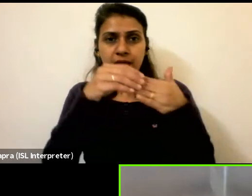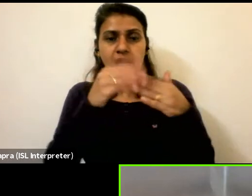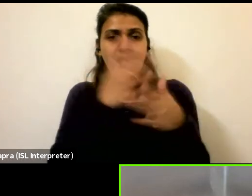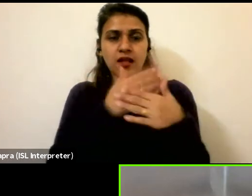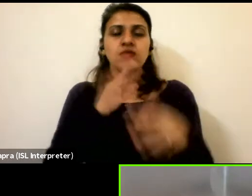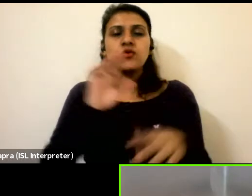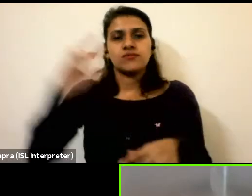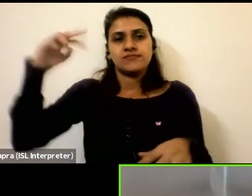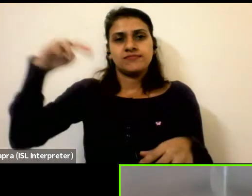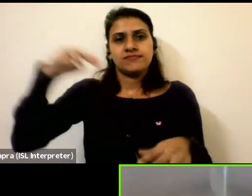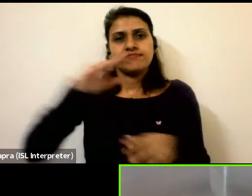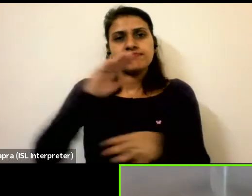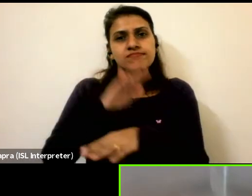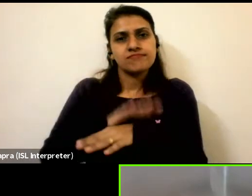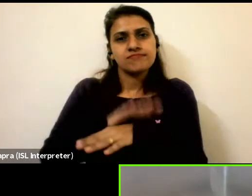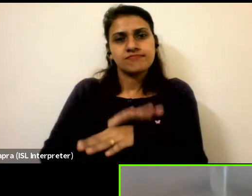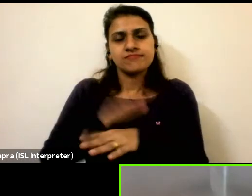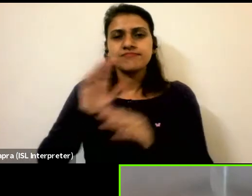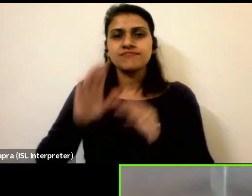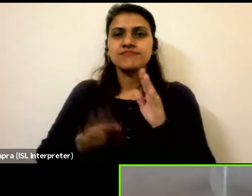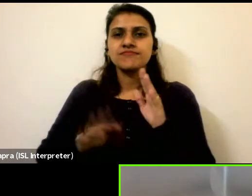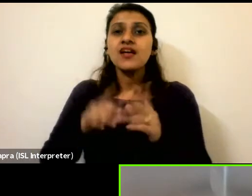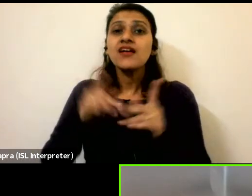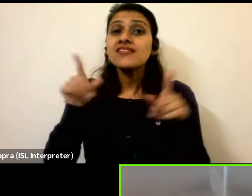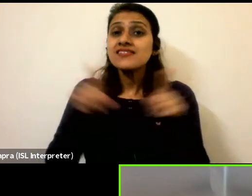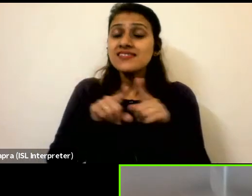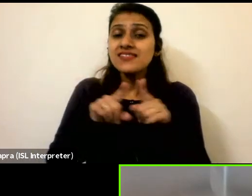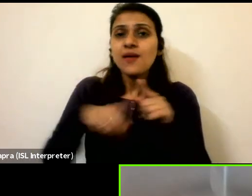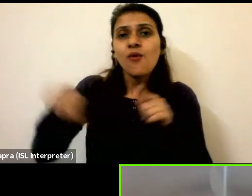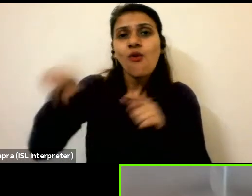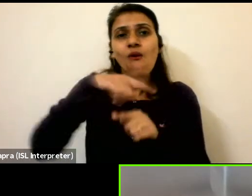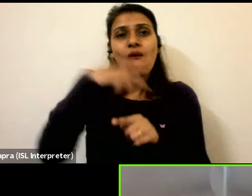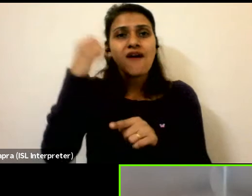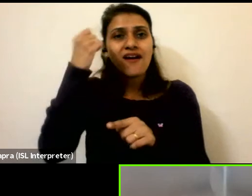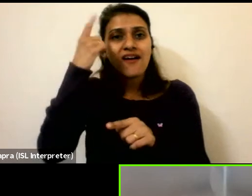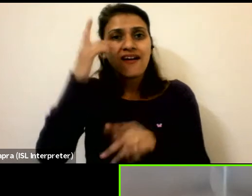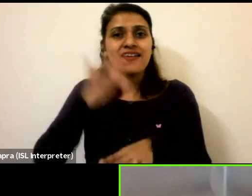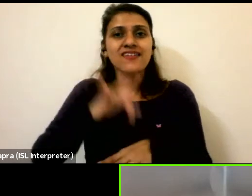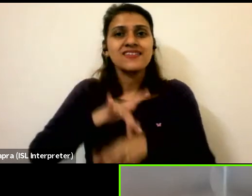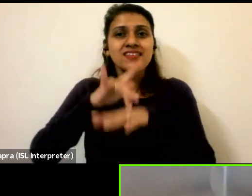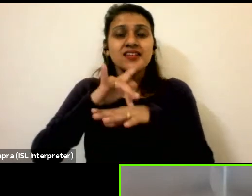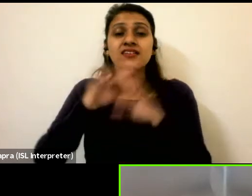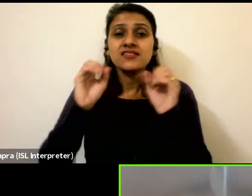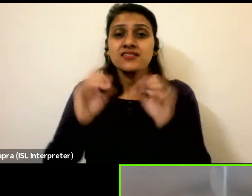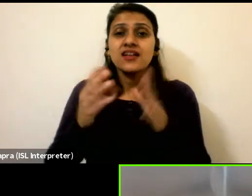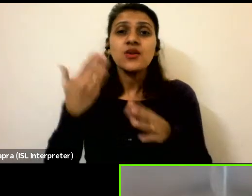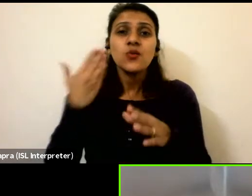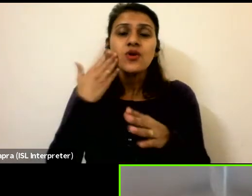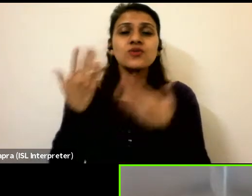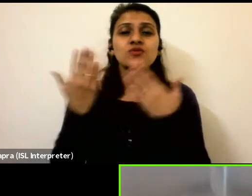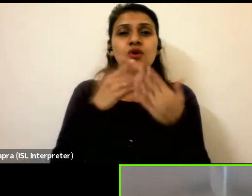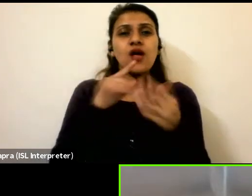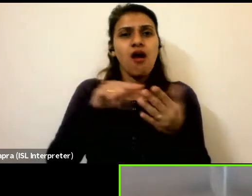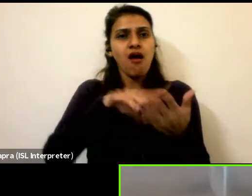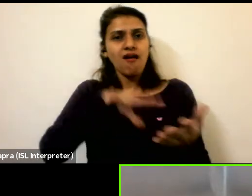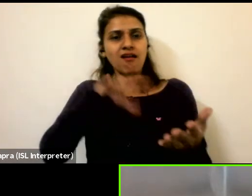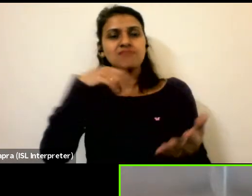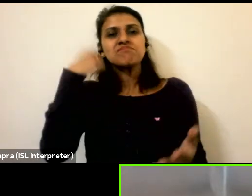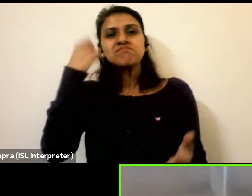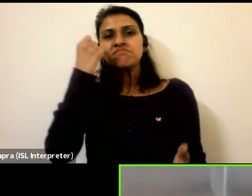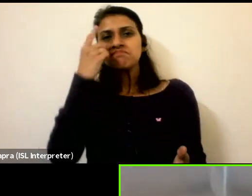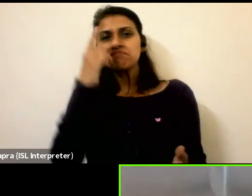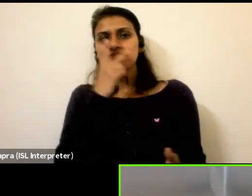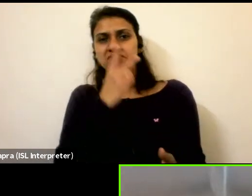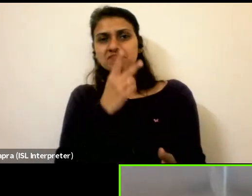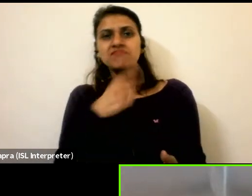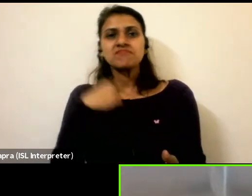helped down. Now, this was something that really left an impression on my mind, because what happens